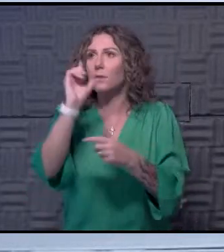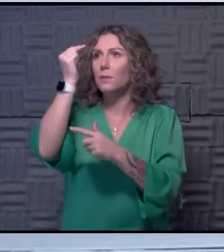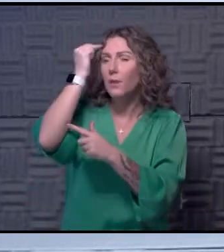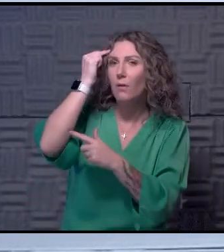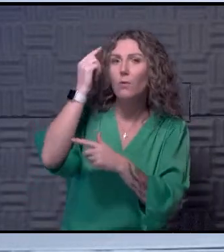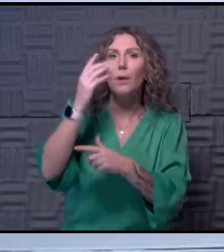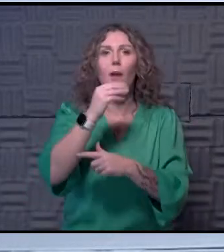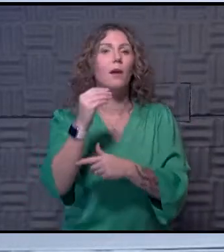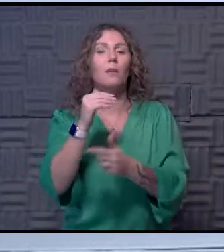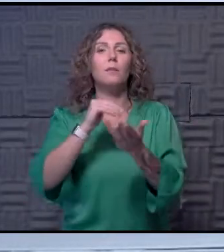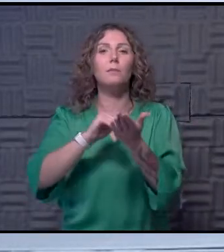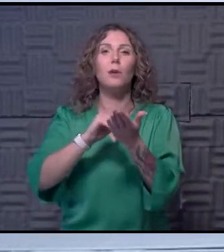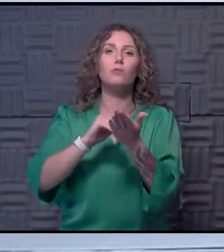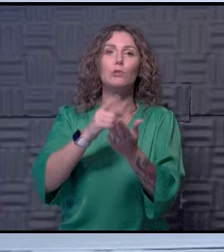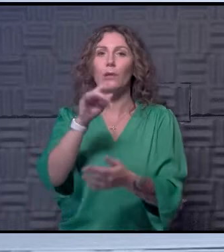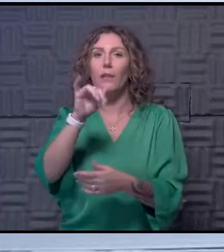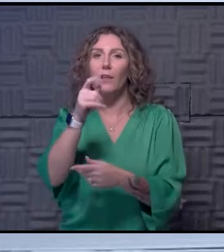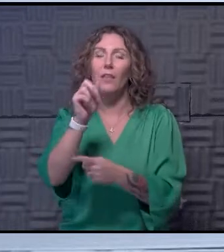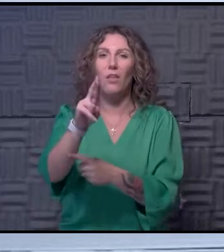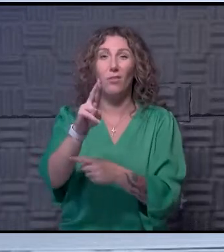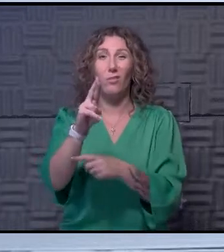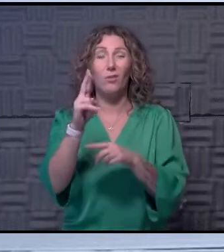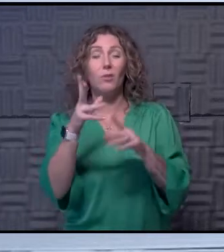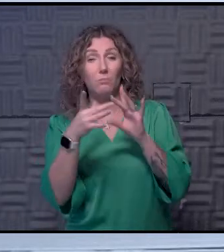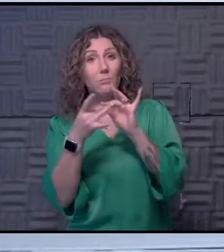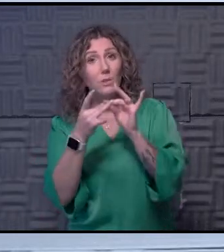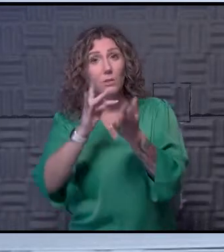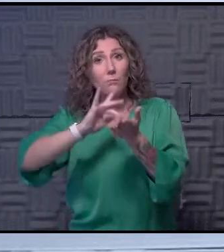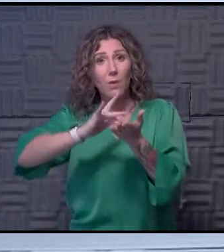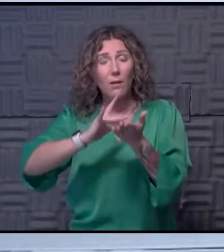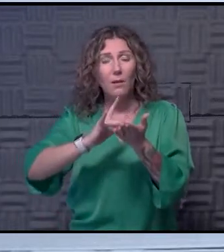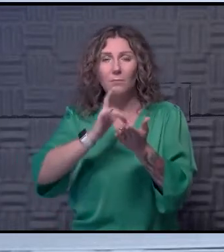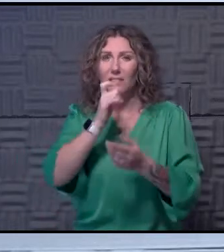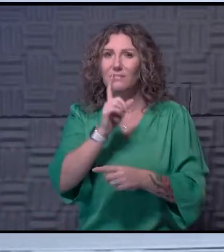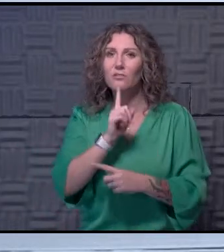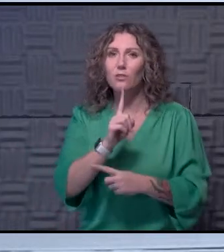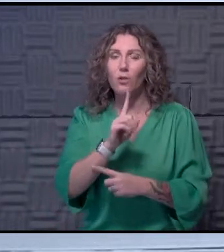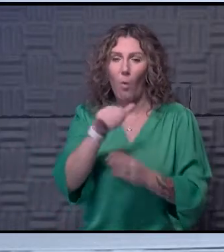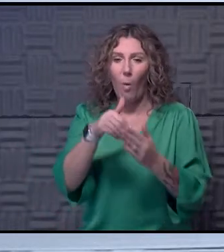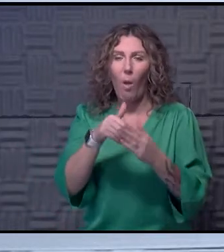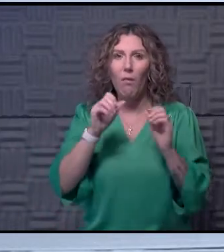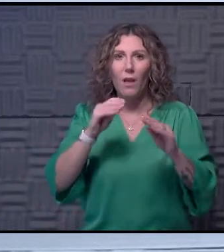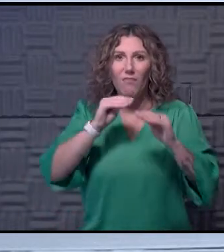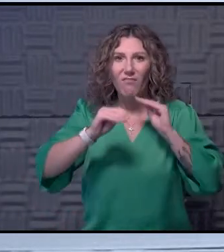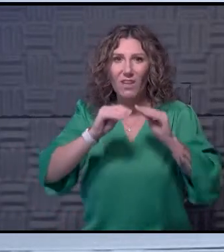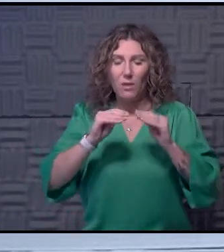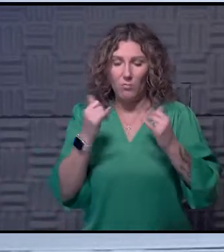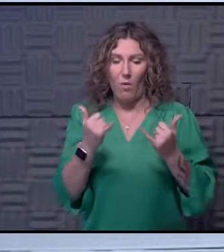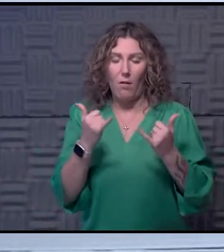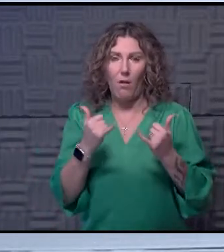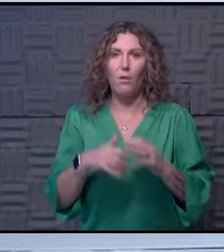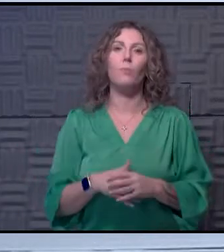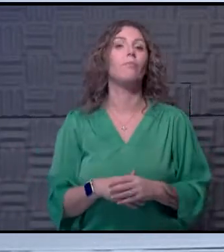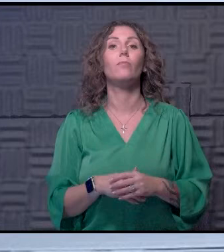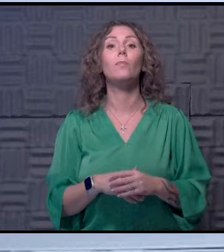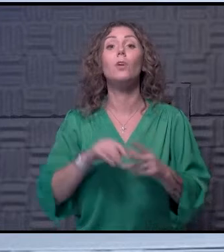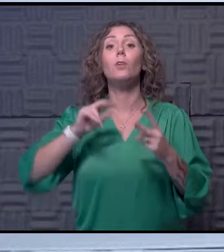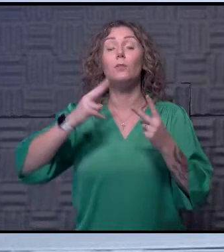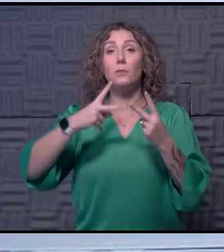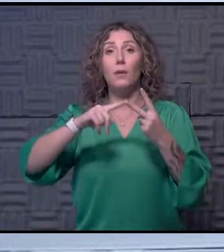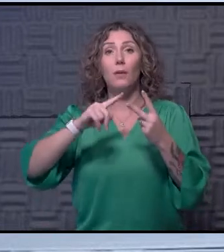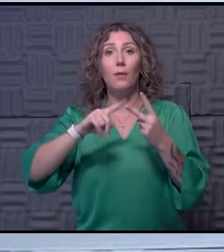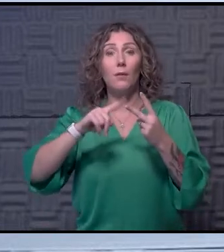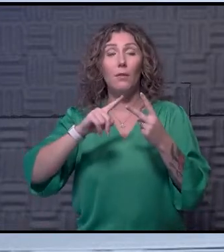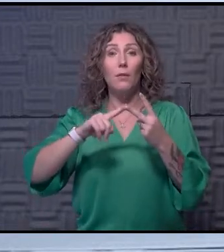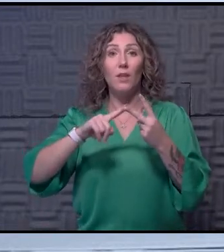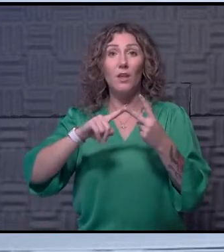Ginther mentioned, for some people, medicine. So I'm not sure that we can fix all of that in this campaign. So 2, in the interim, it's important to